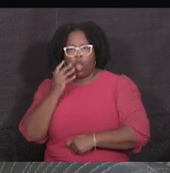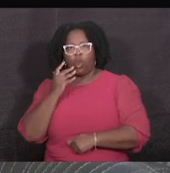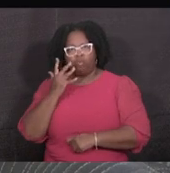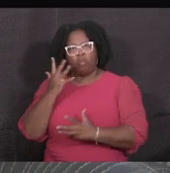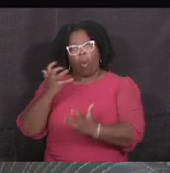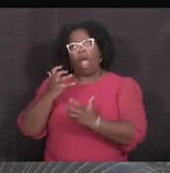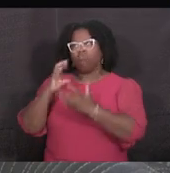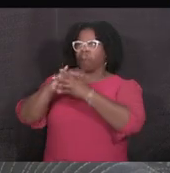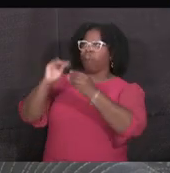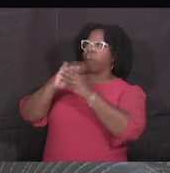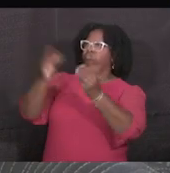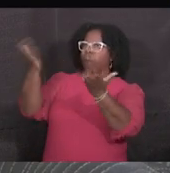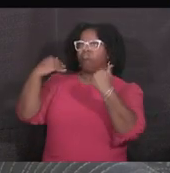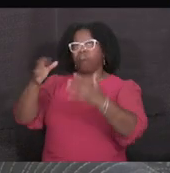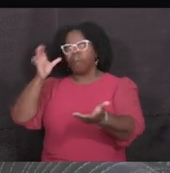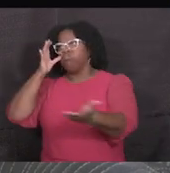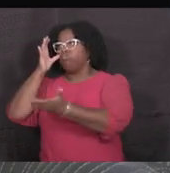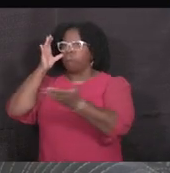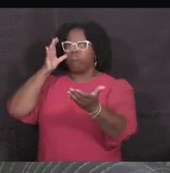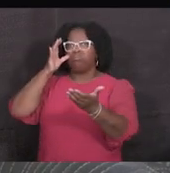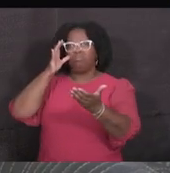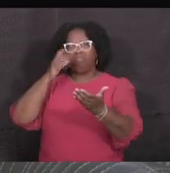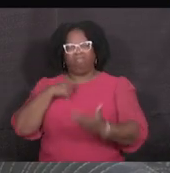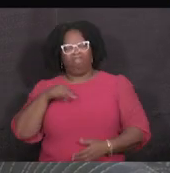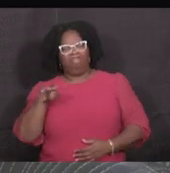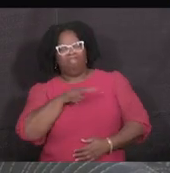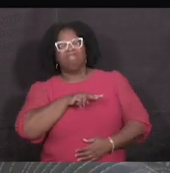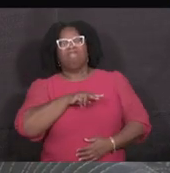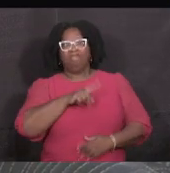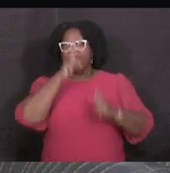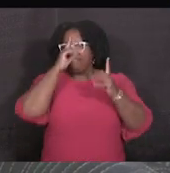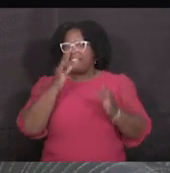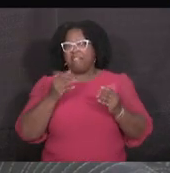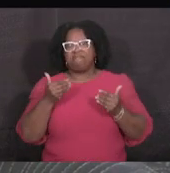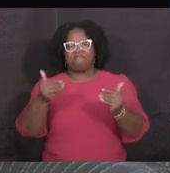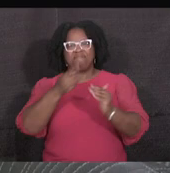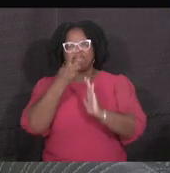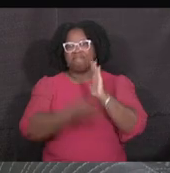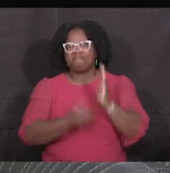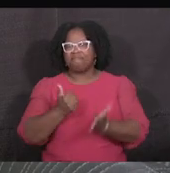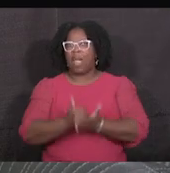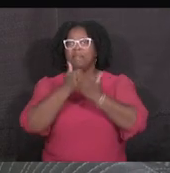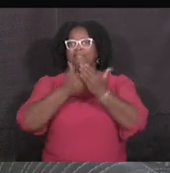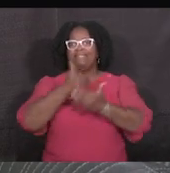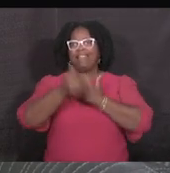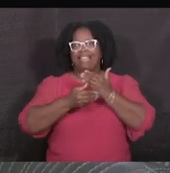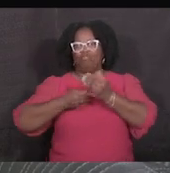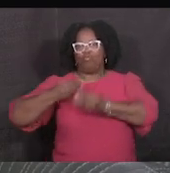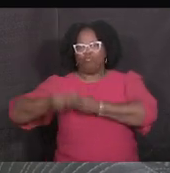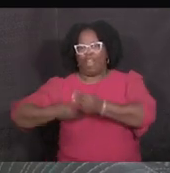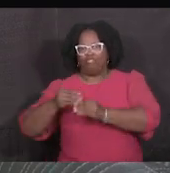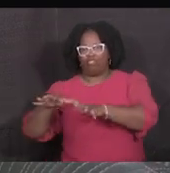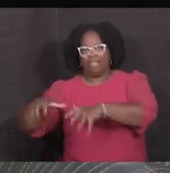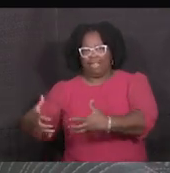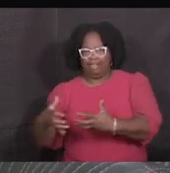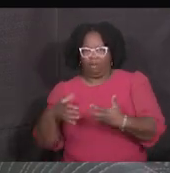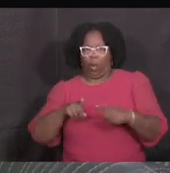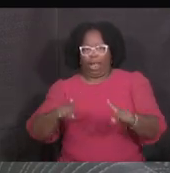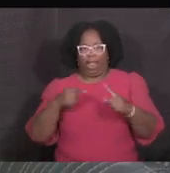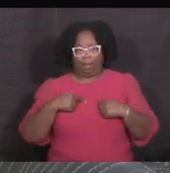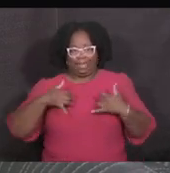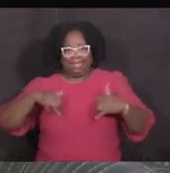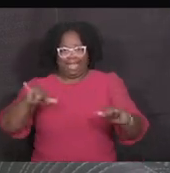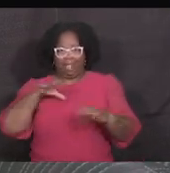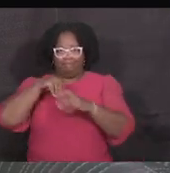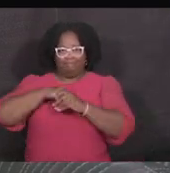And I decided that it was time to plunge in and sort of help the next generation, even as I'm still